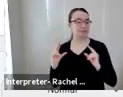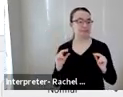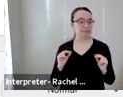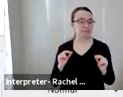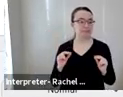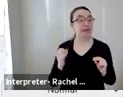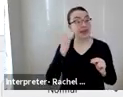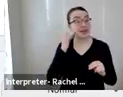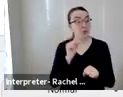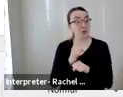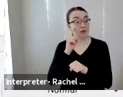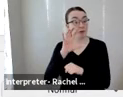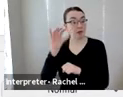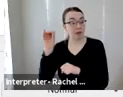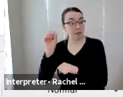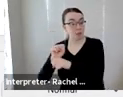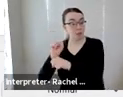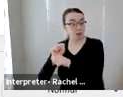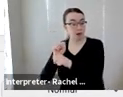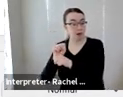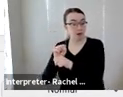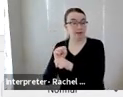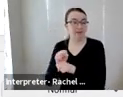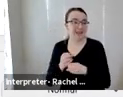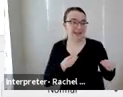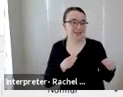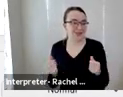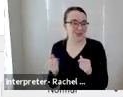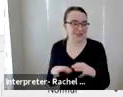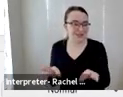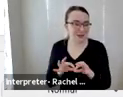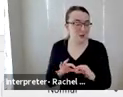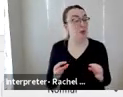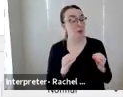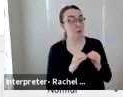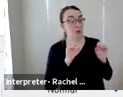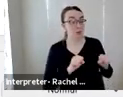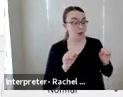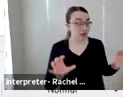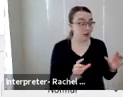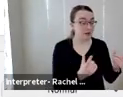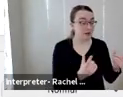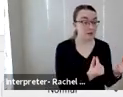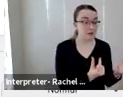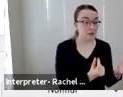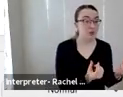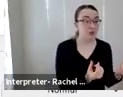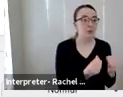matters because the more you can do, the more you can pump out. You know,